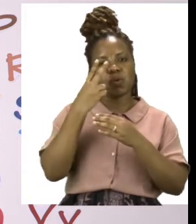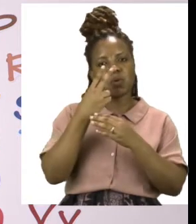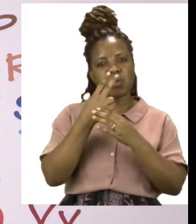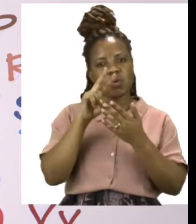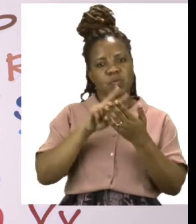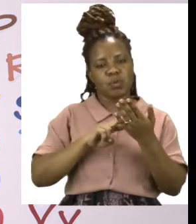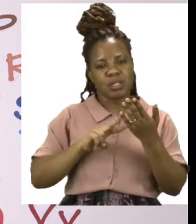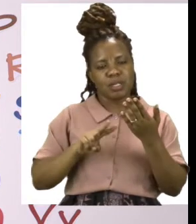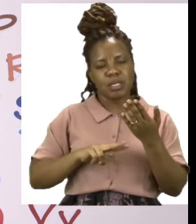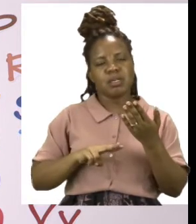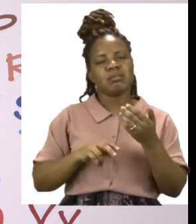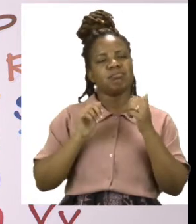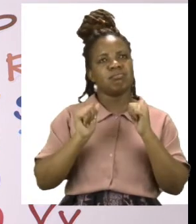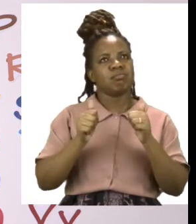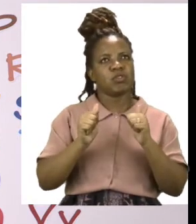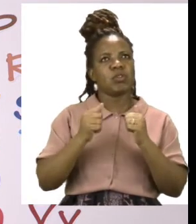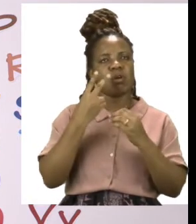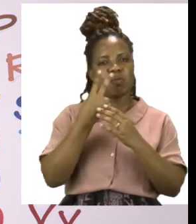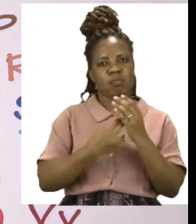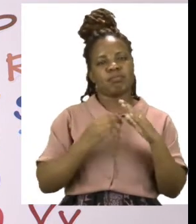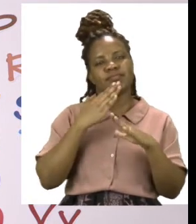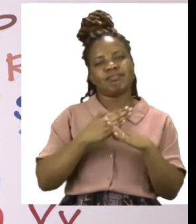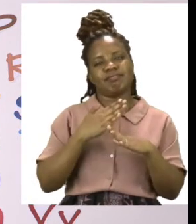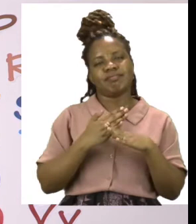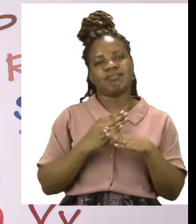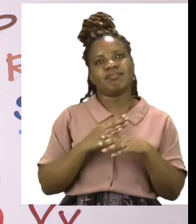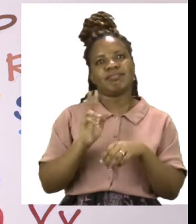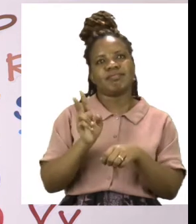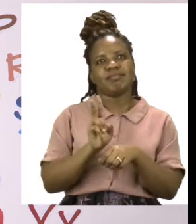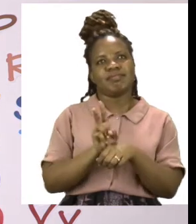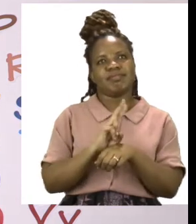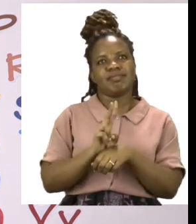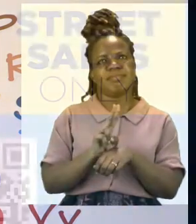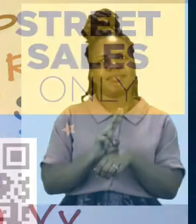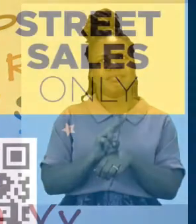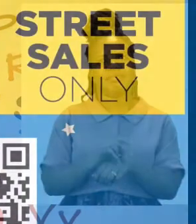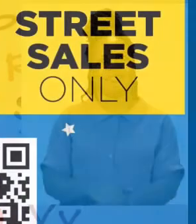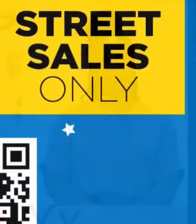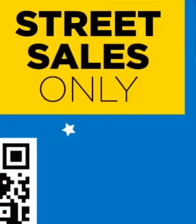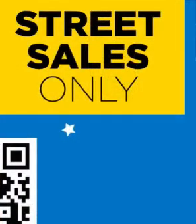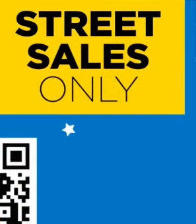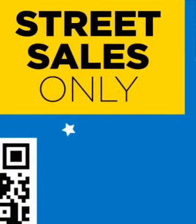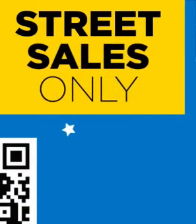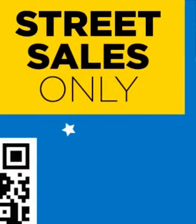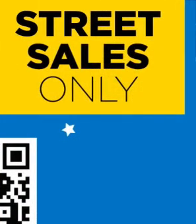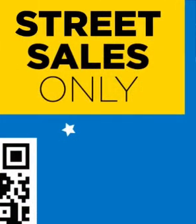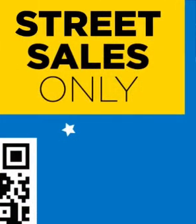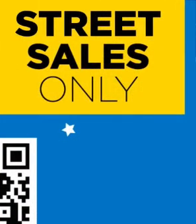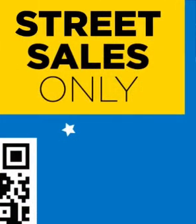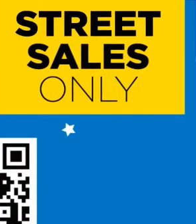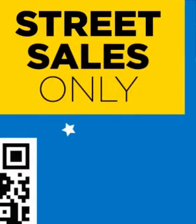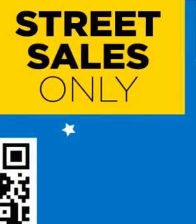Read carefully, and I will see you soon when you're done after the advert break. Follow us on MyZone